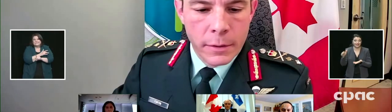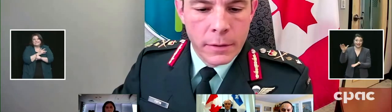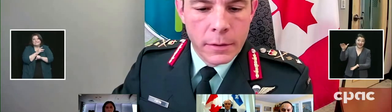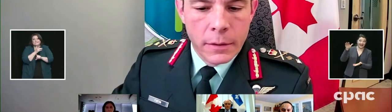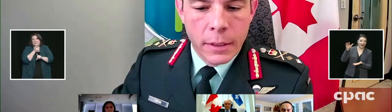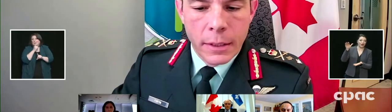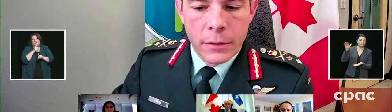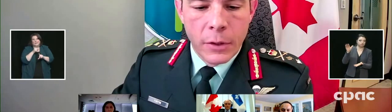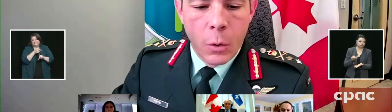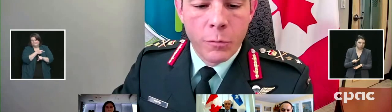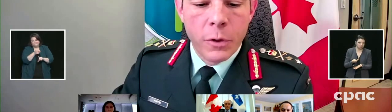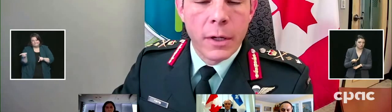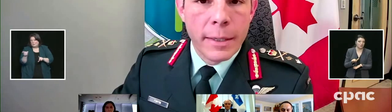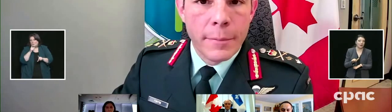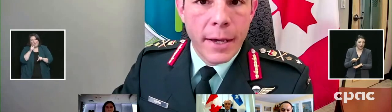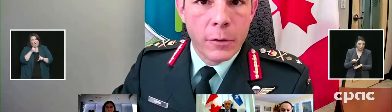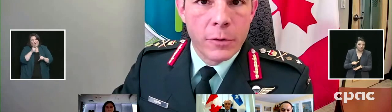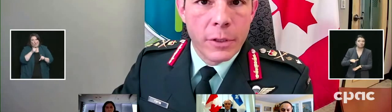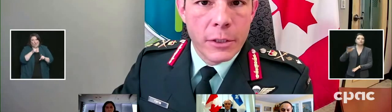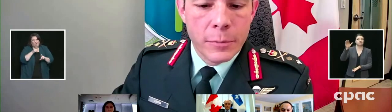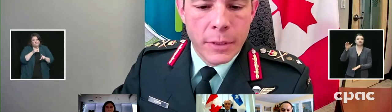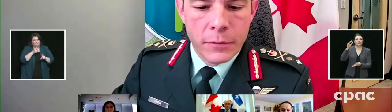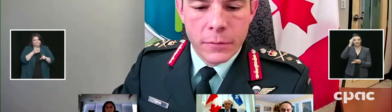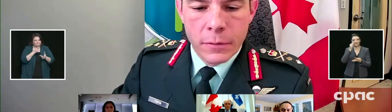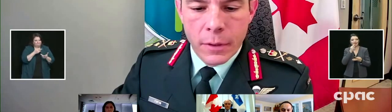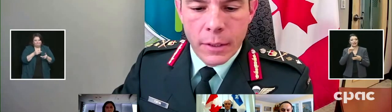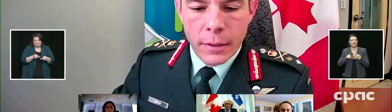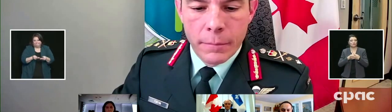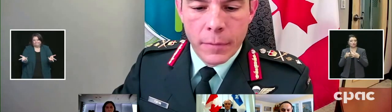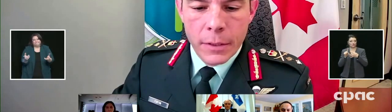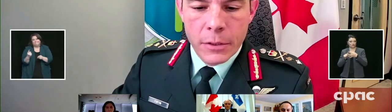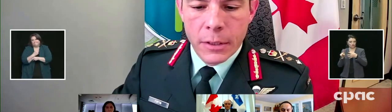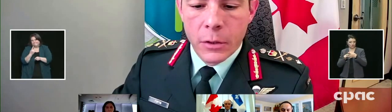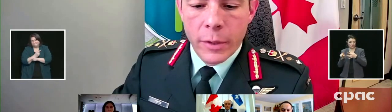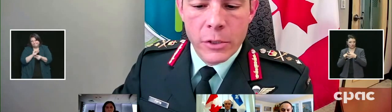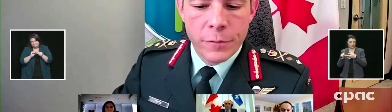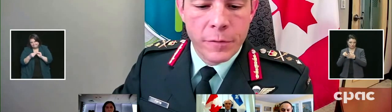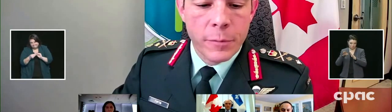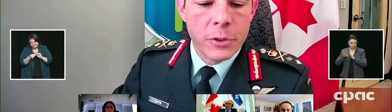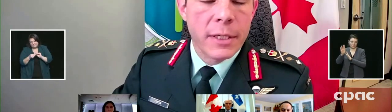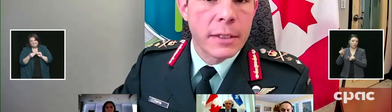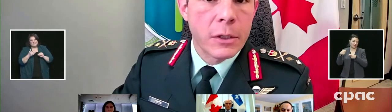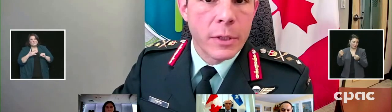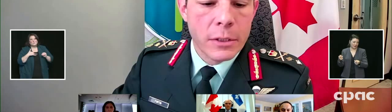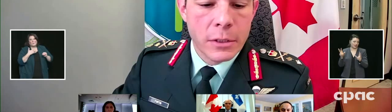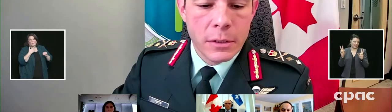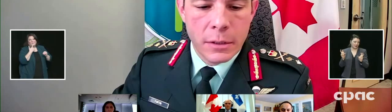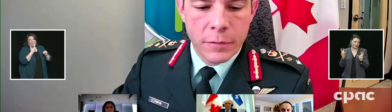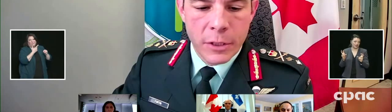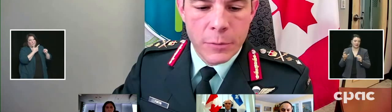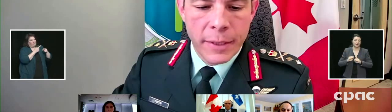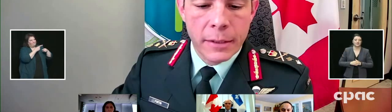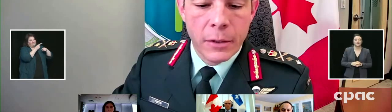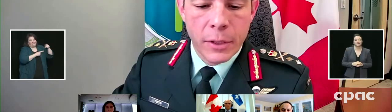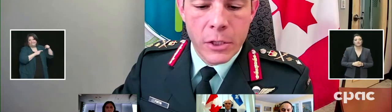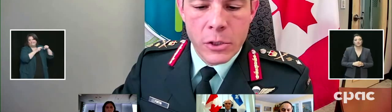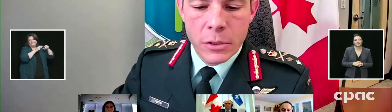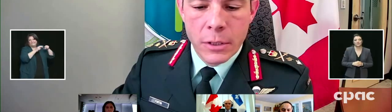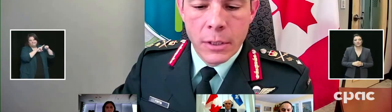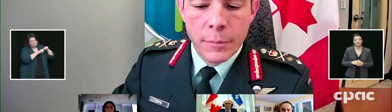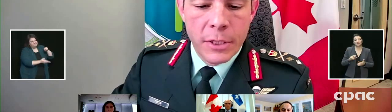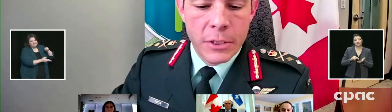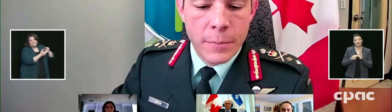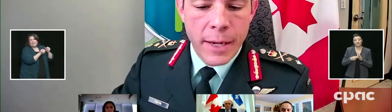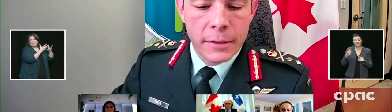board. The overall impact over the next month is in the range of 50% decrease of expected